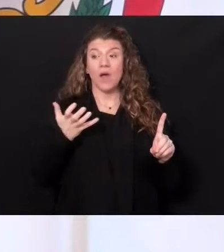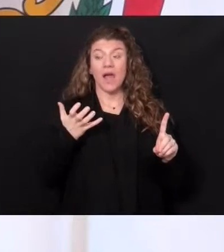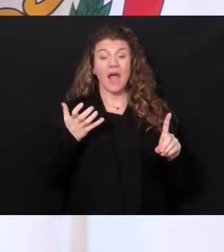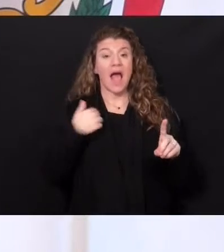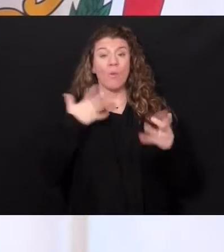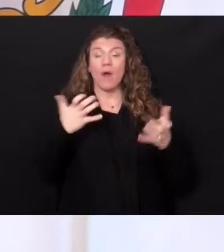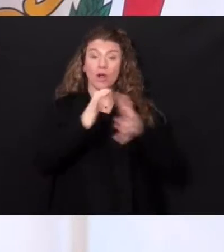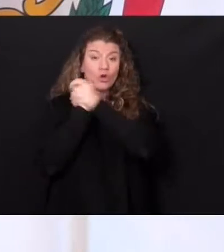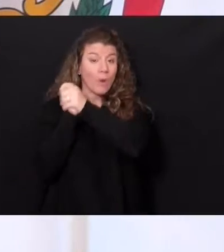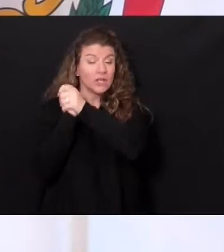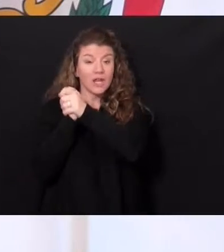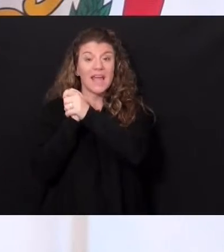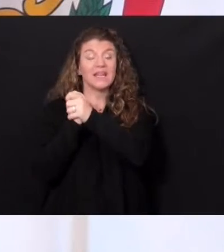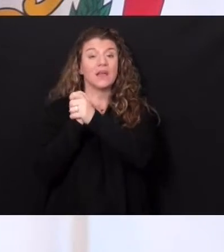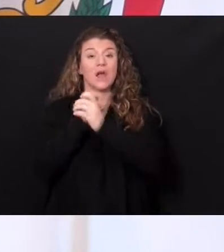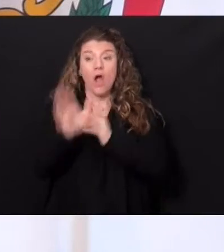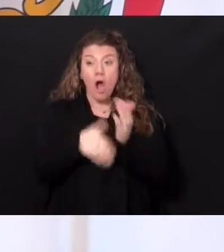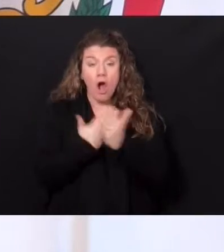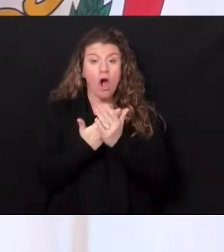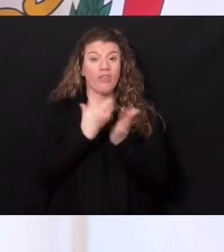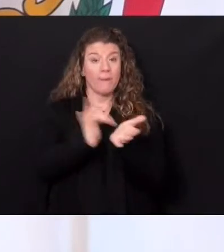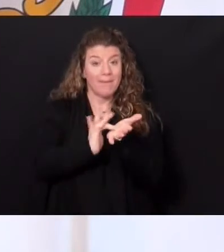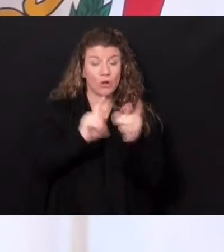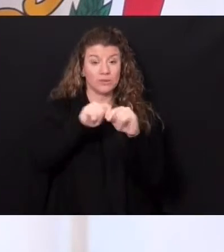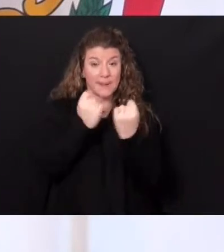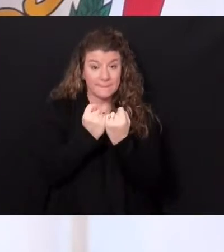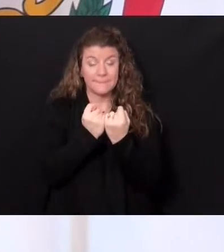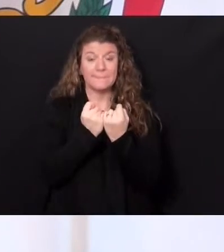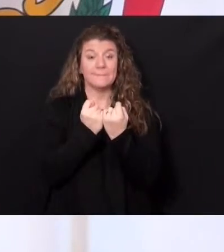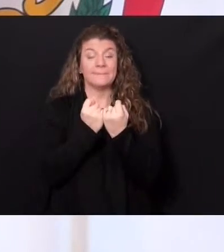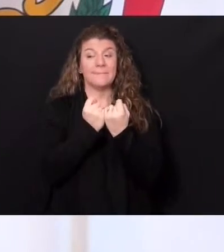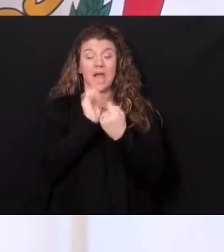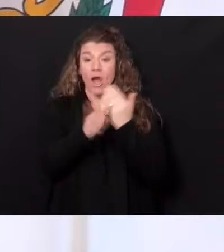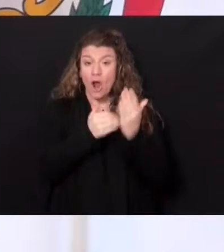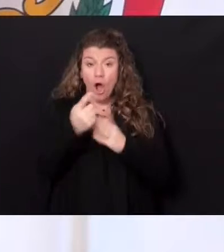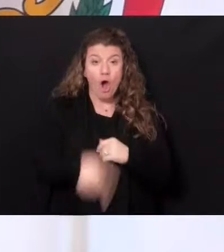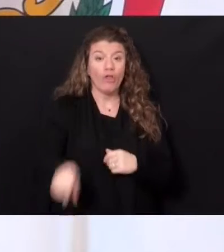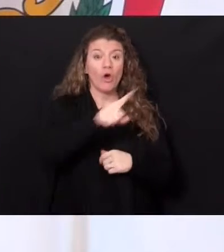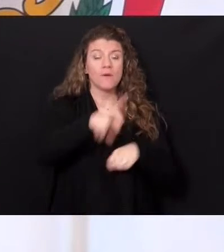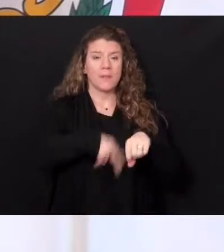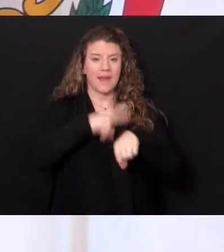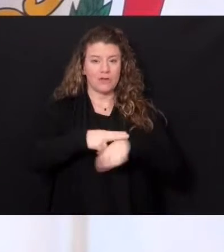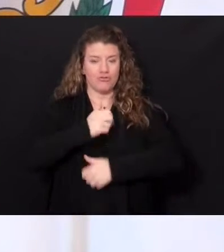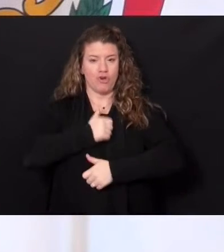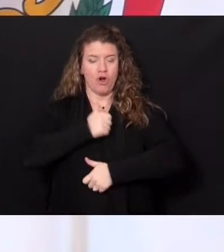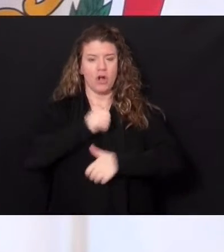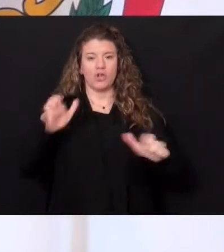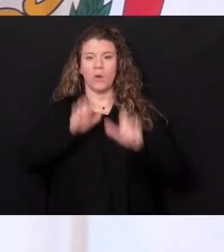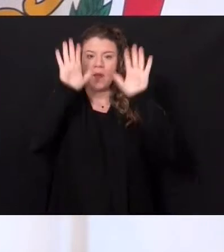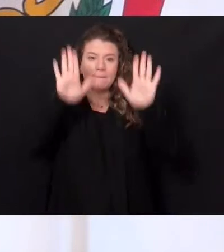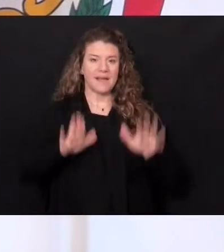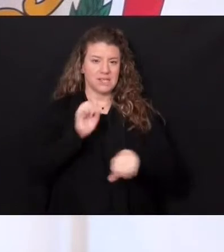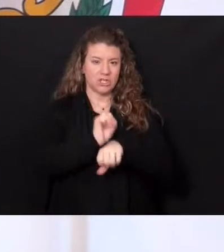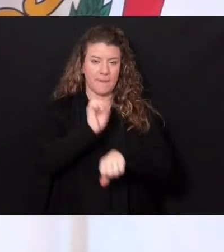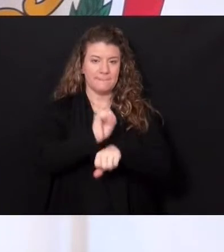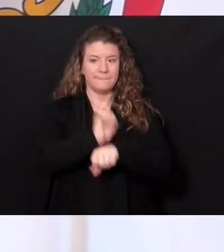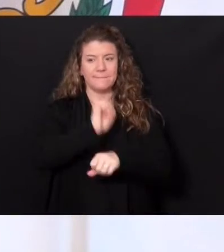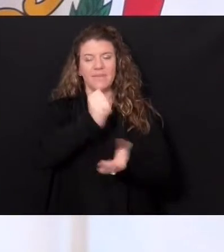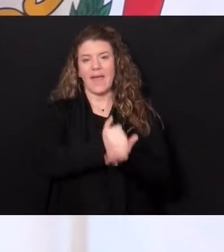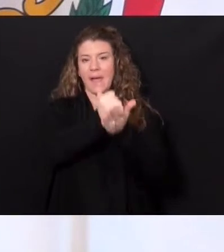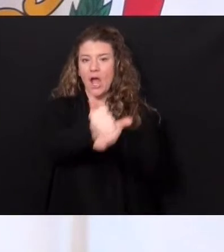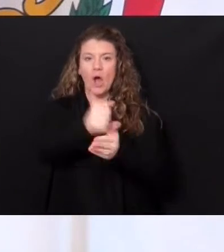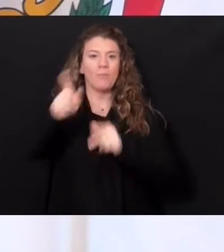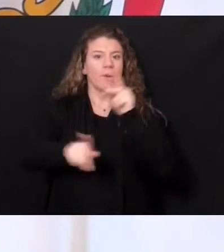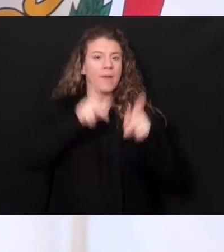would congratulate all of our medical team and all those at the Guard and everybody that's doing an amazing job, all the health people